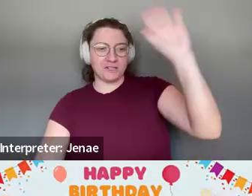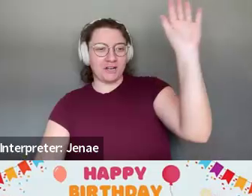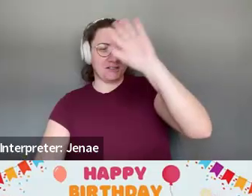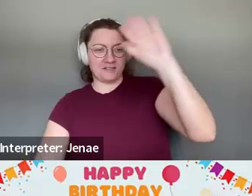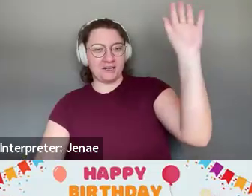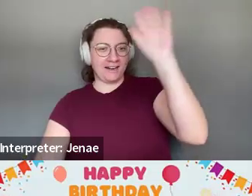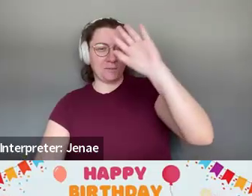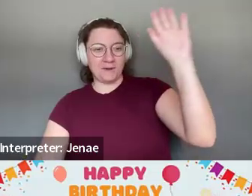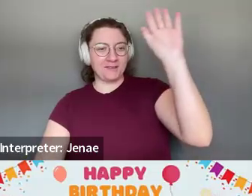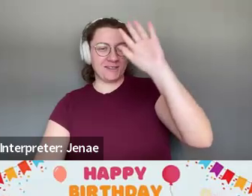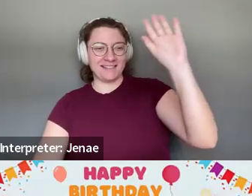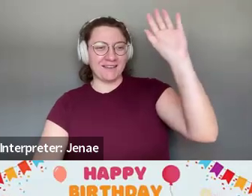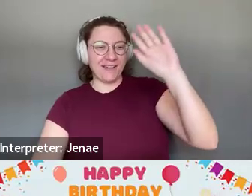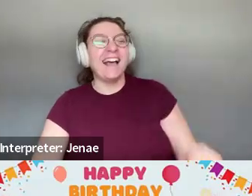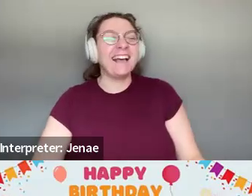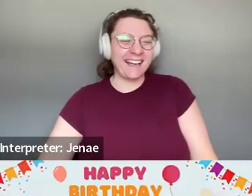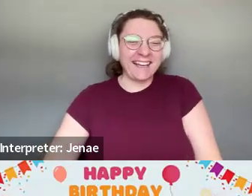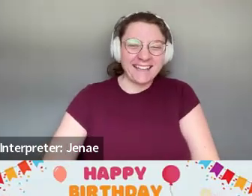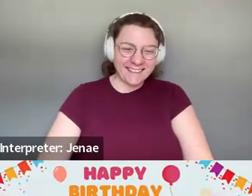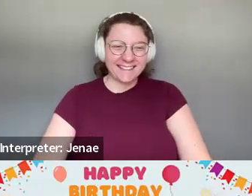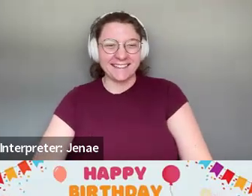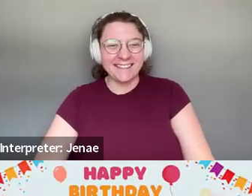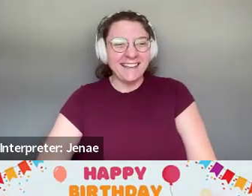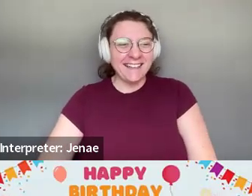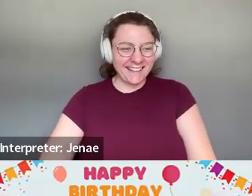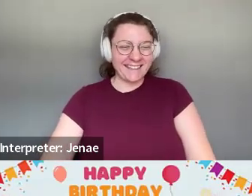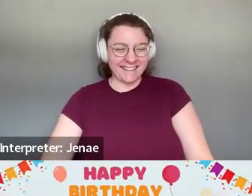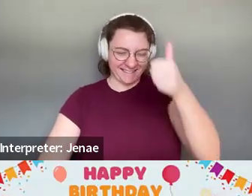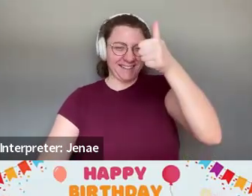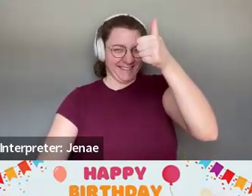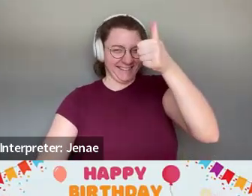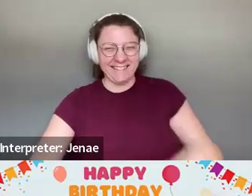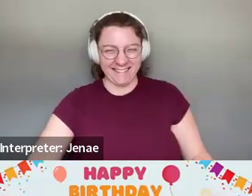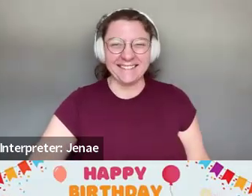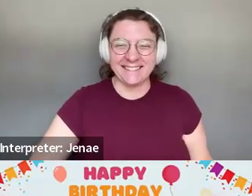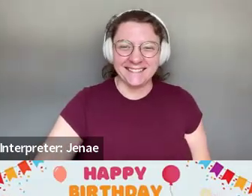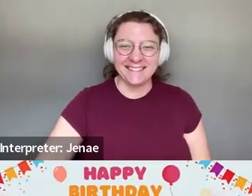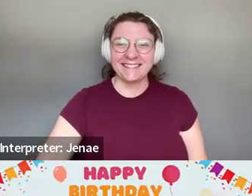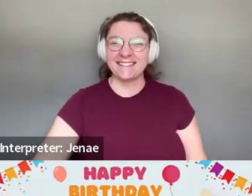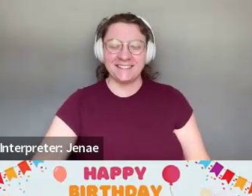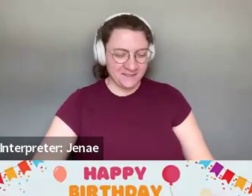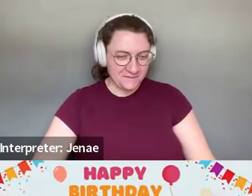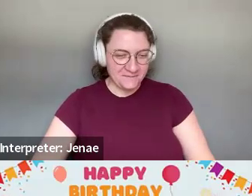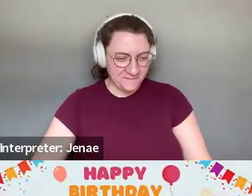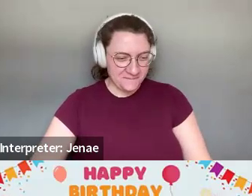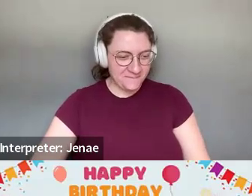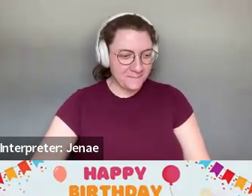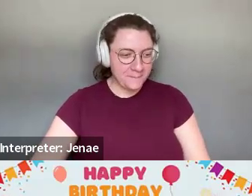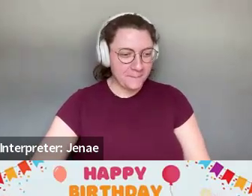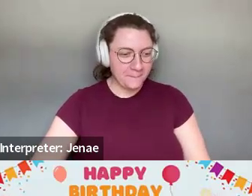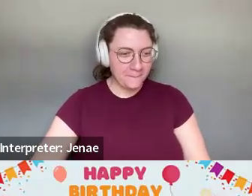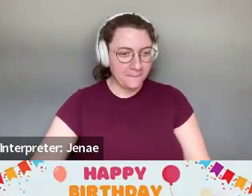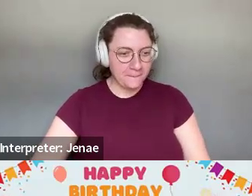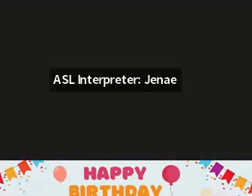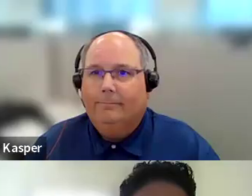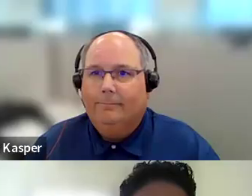I'm waving John just to try to help you No, out I so you can got you. see me. Sorry. Thank you. Excellent. Thank you for letting me know. And I hope that this will